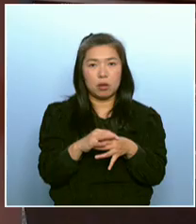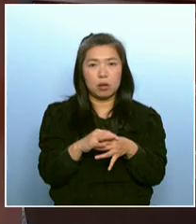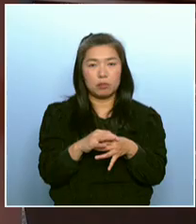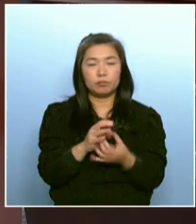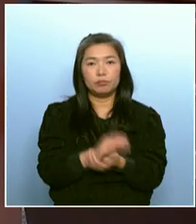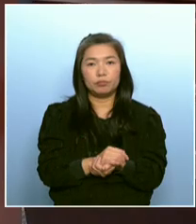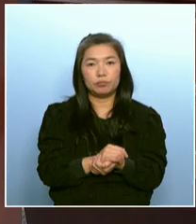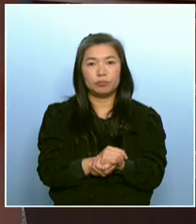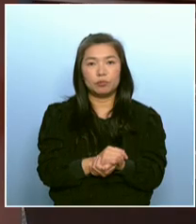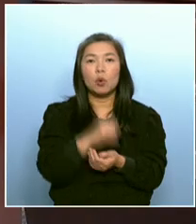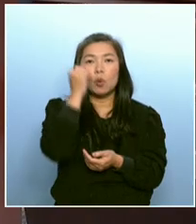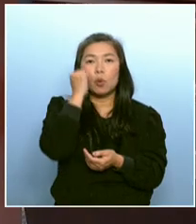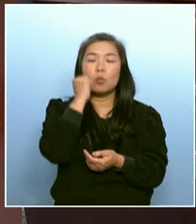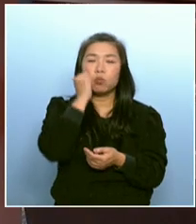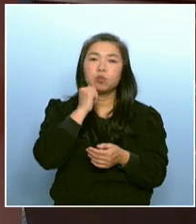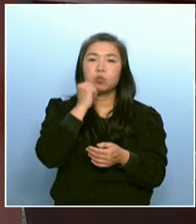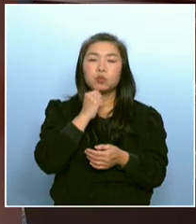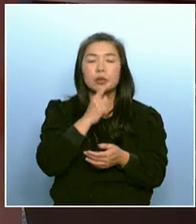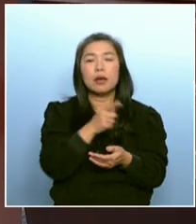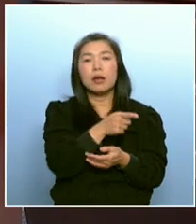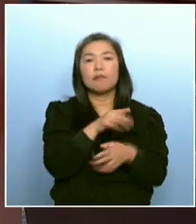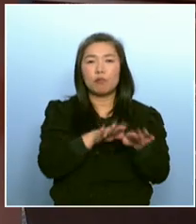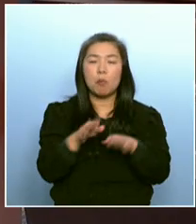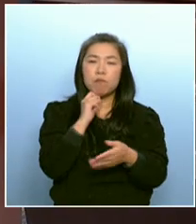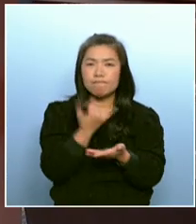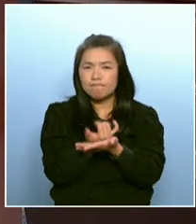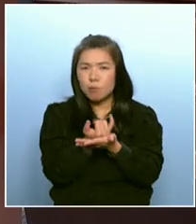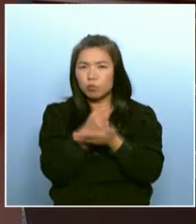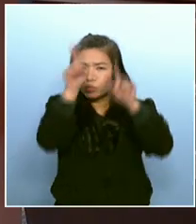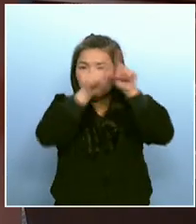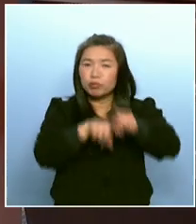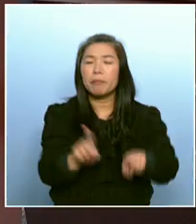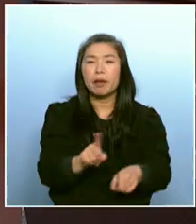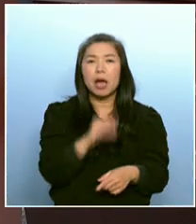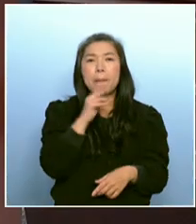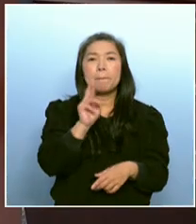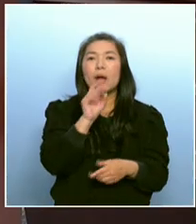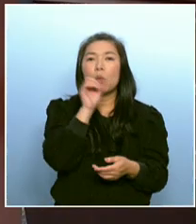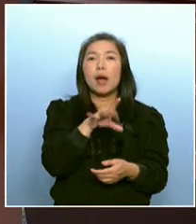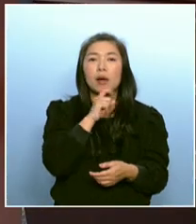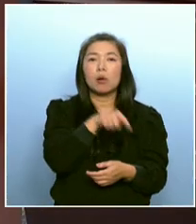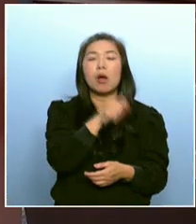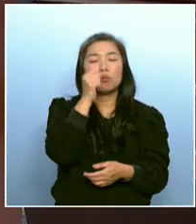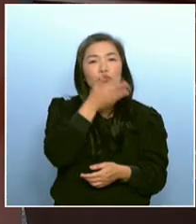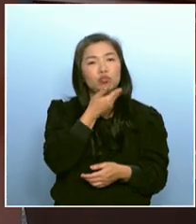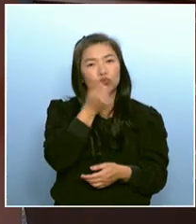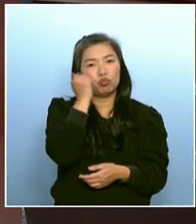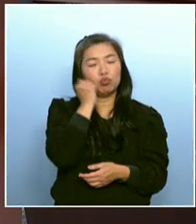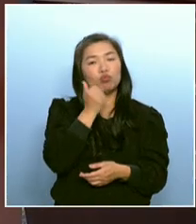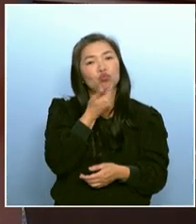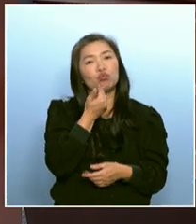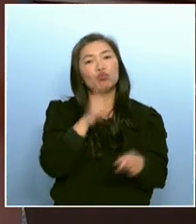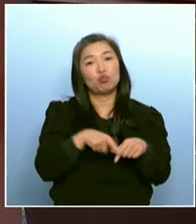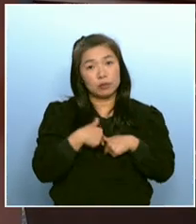full support. My question has to do with the standardized care need assessment mechanism for elderly